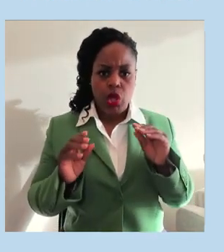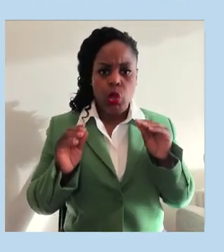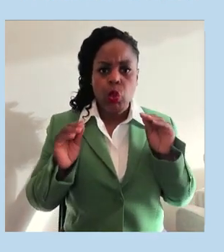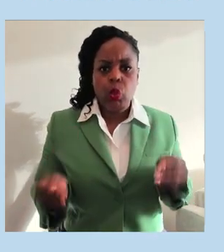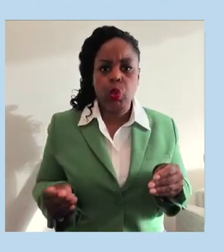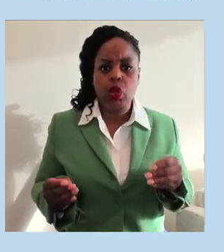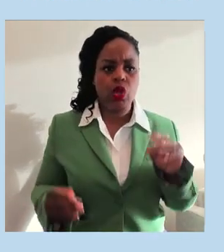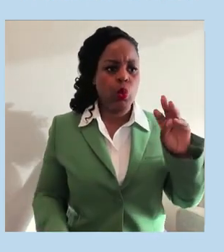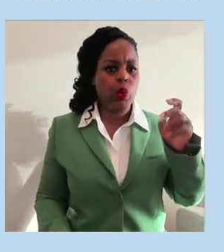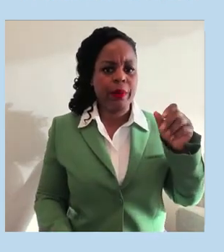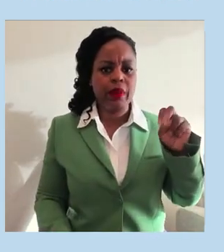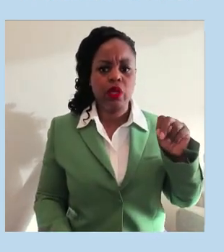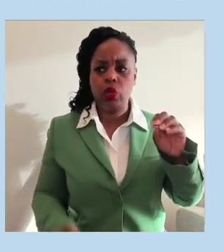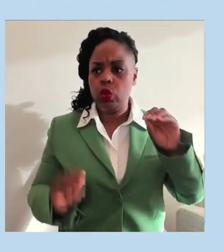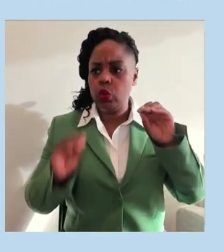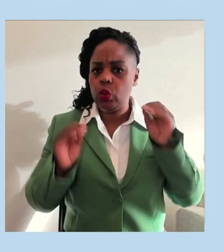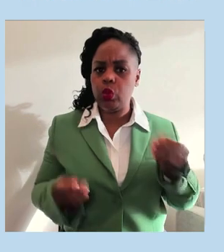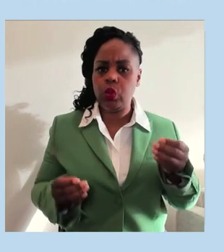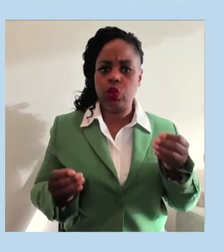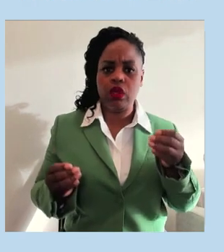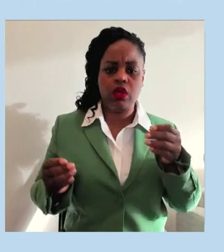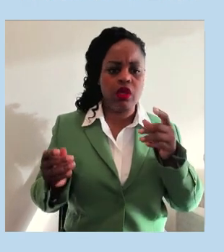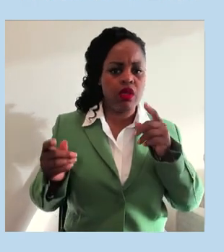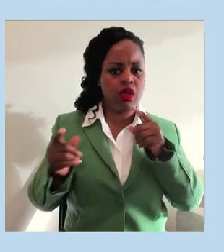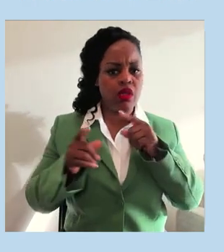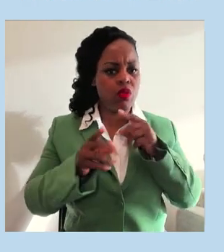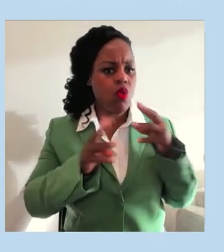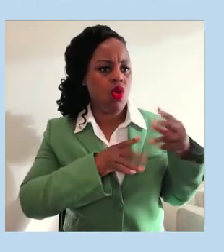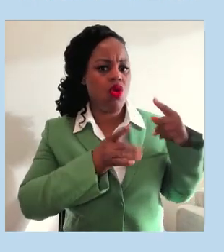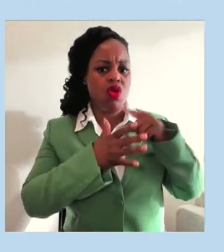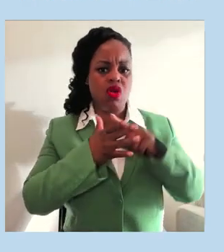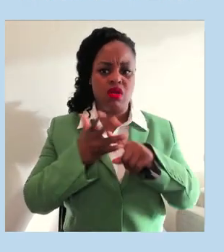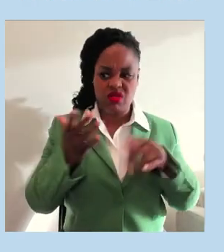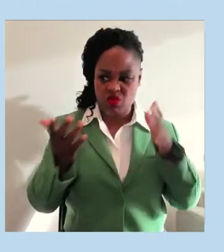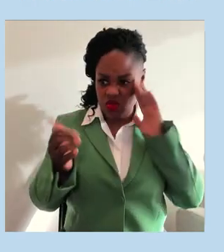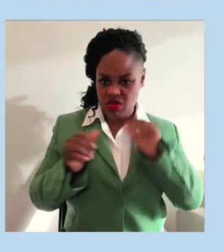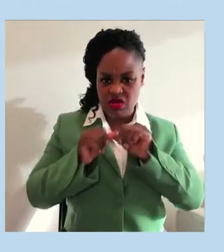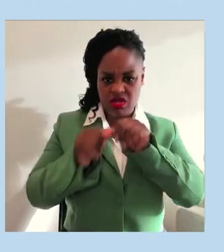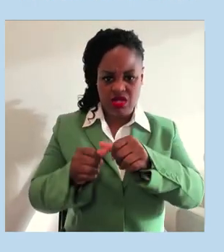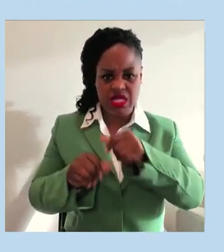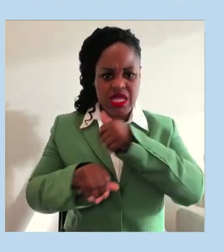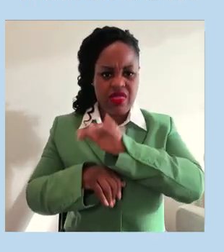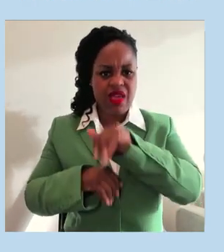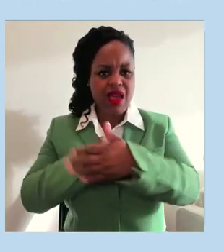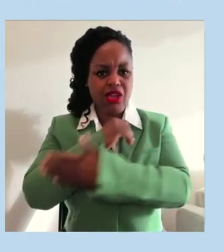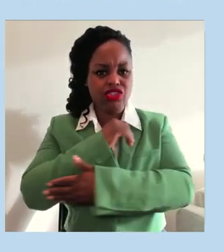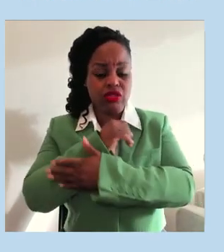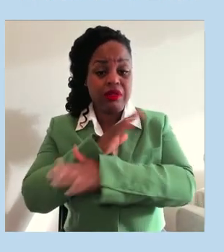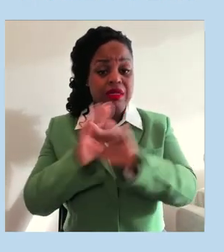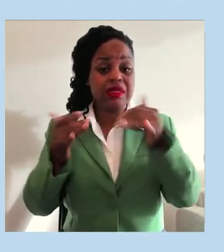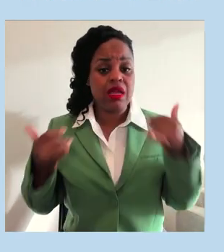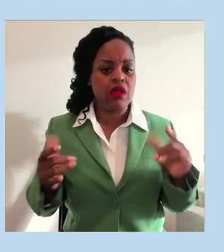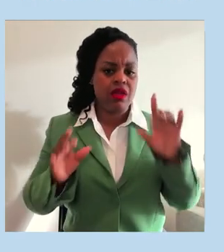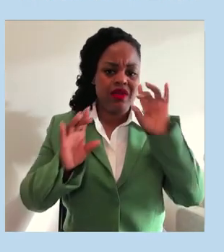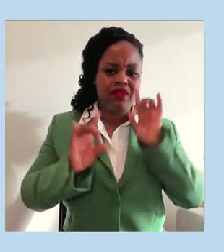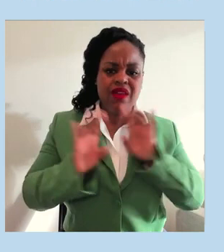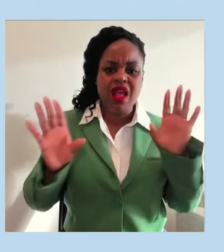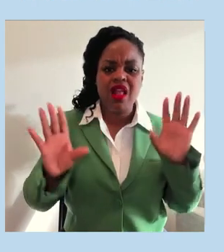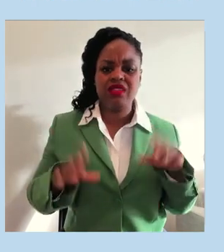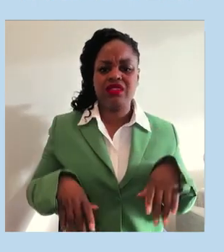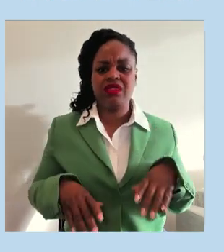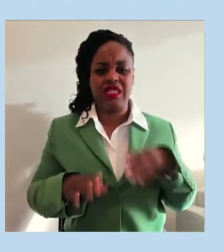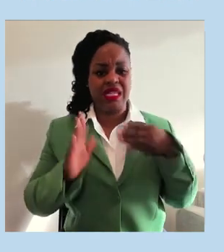recognizing such atrocities, including violence against women as they are, is the only way we can achieve gender